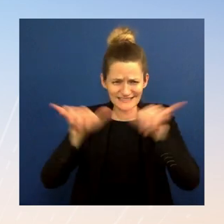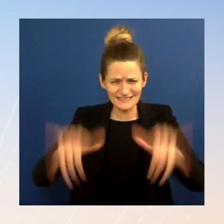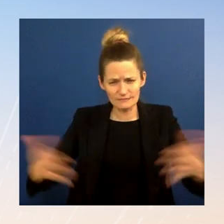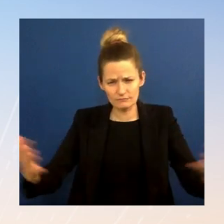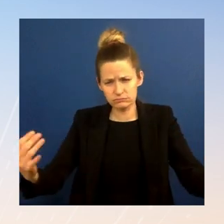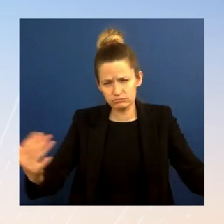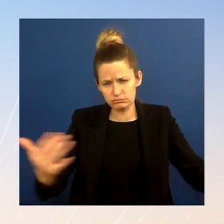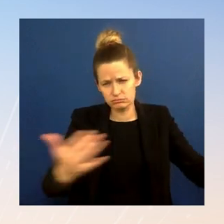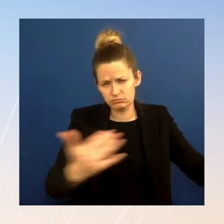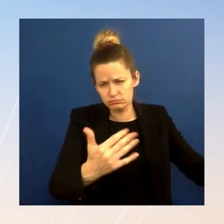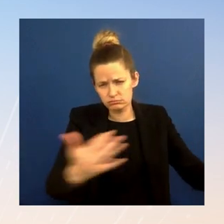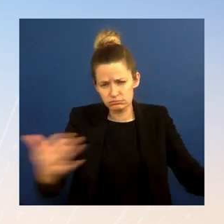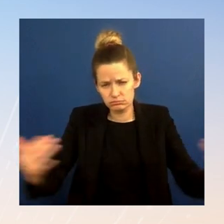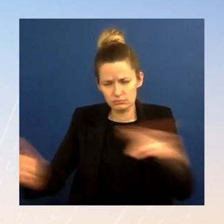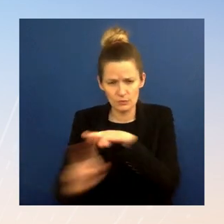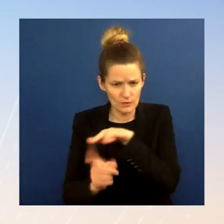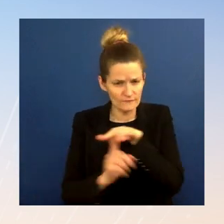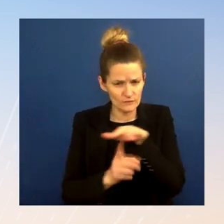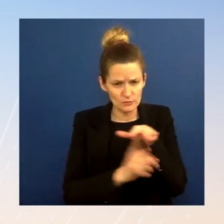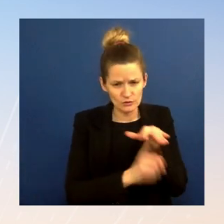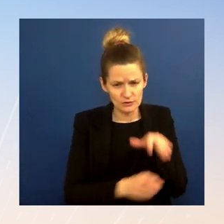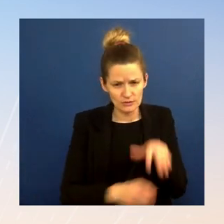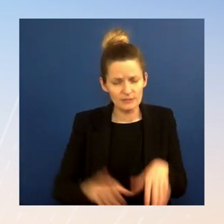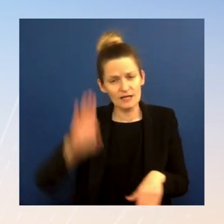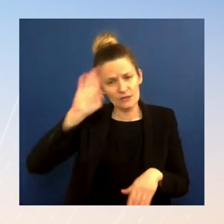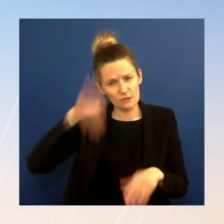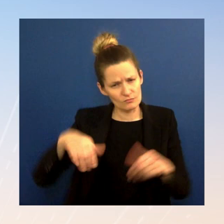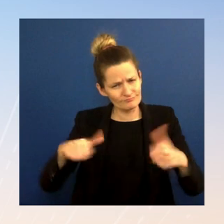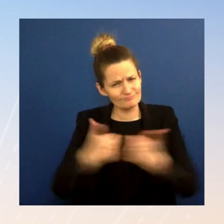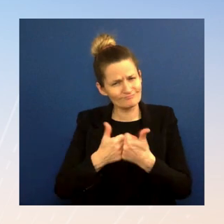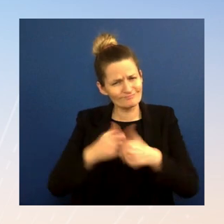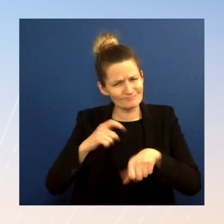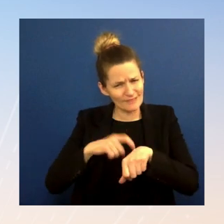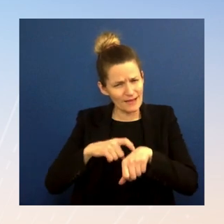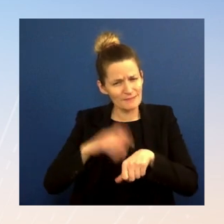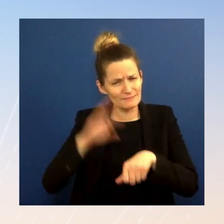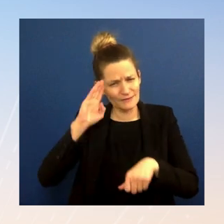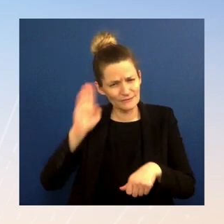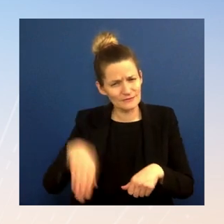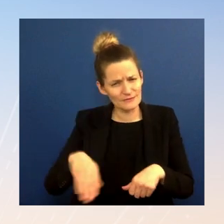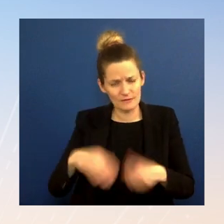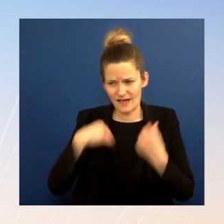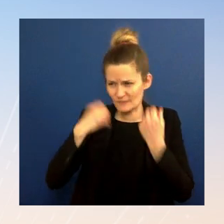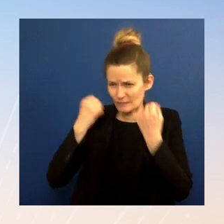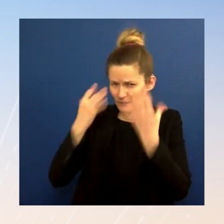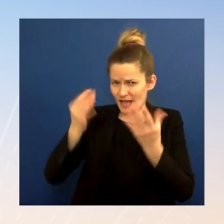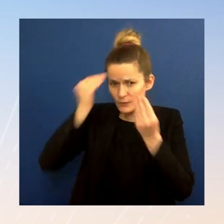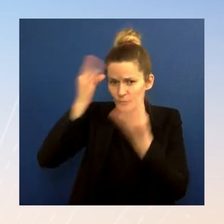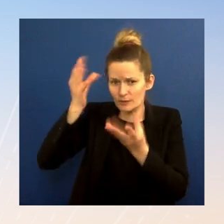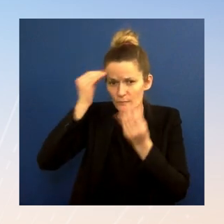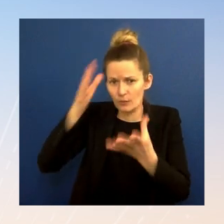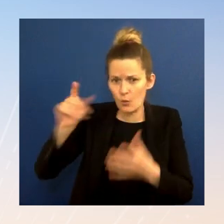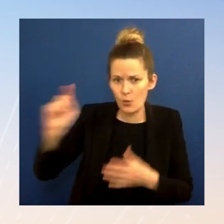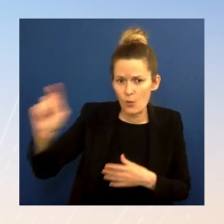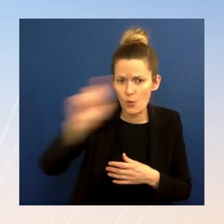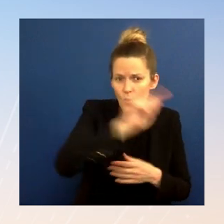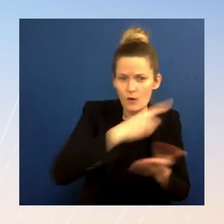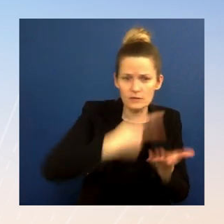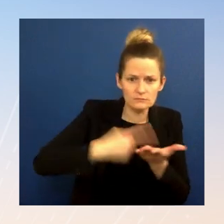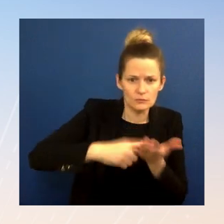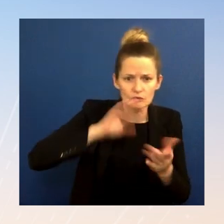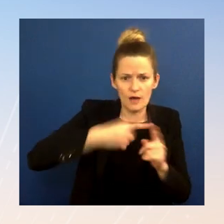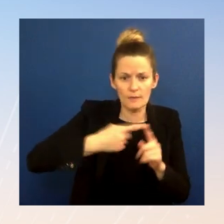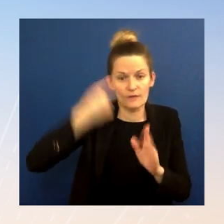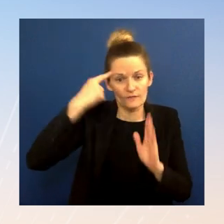been a lot of reporting from a lot of your networks in Poland and other places where they have had systems in place to welcome